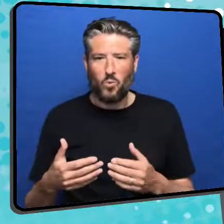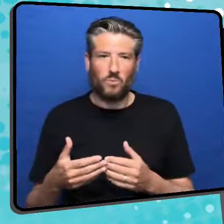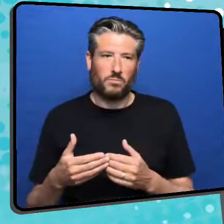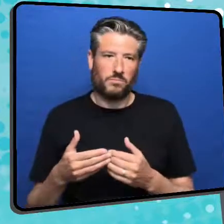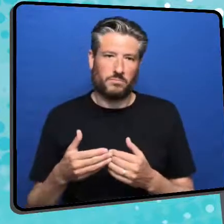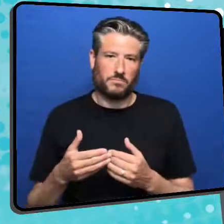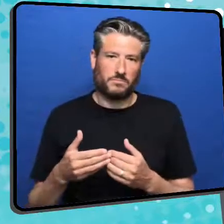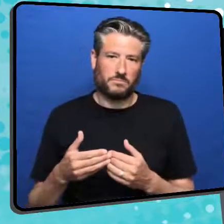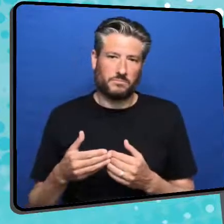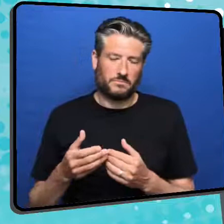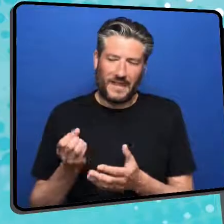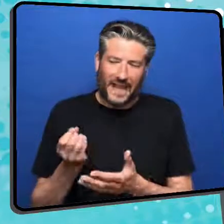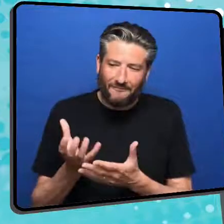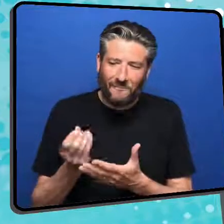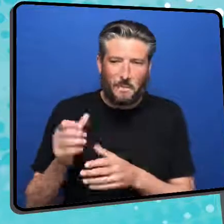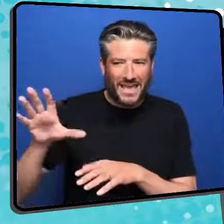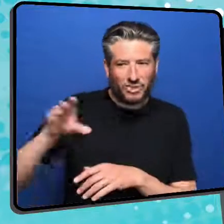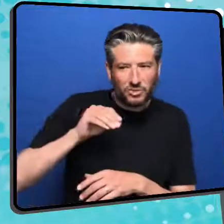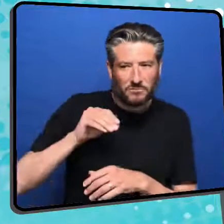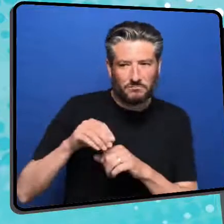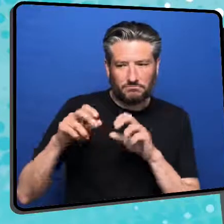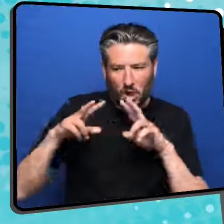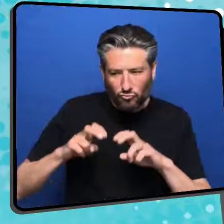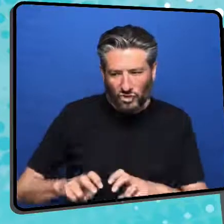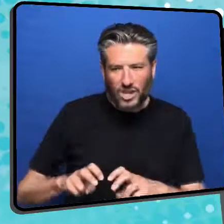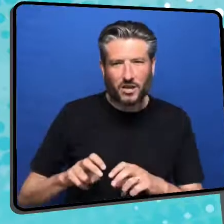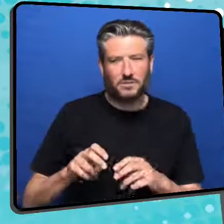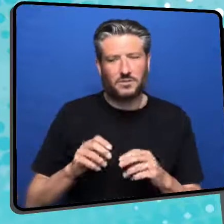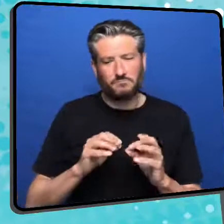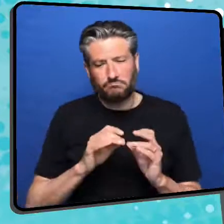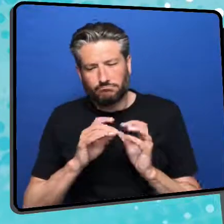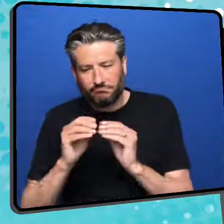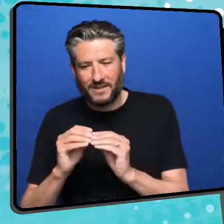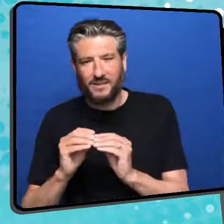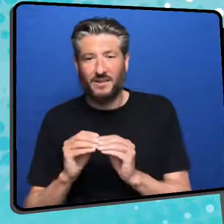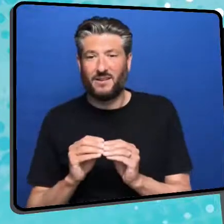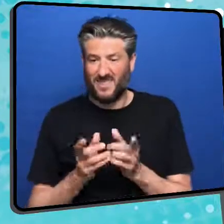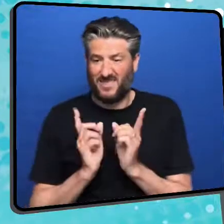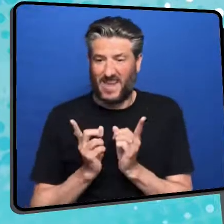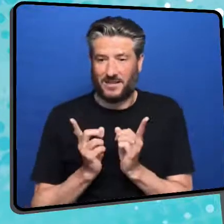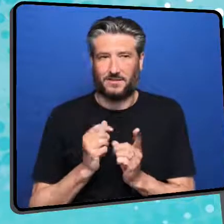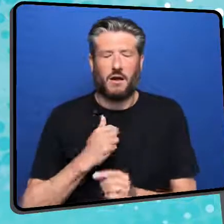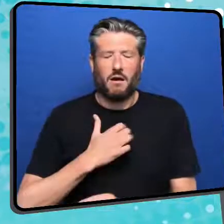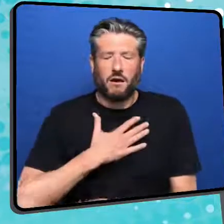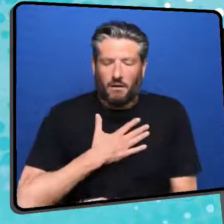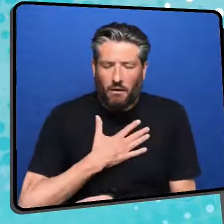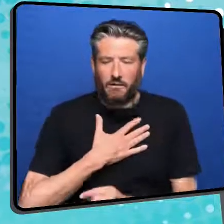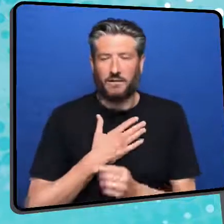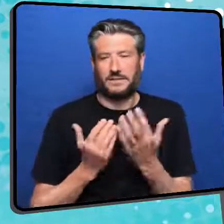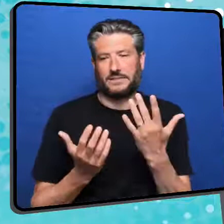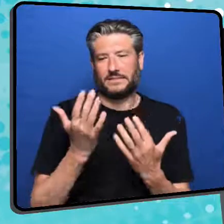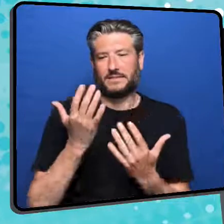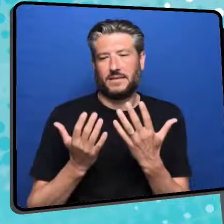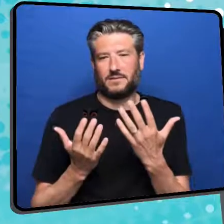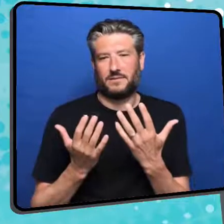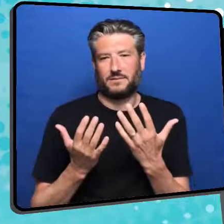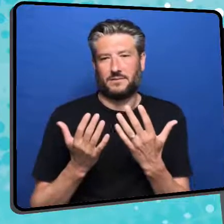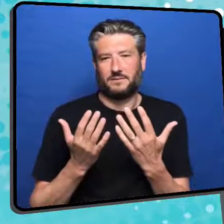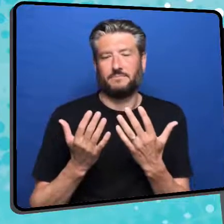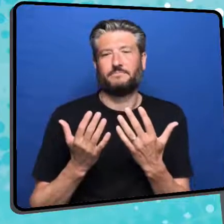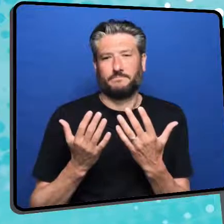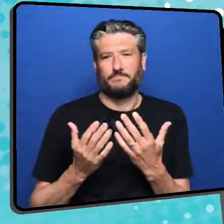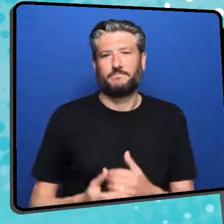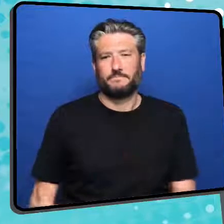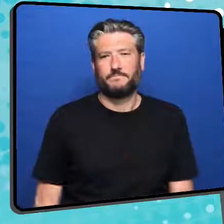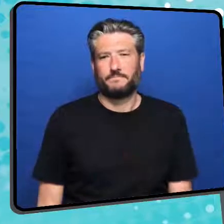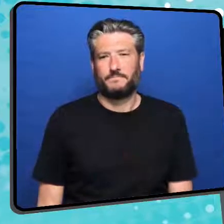very research-oriented, and there I discovered that I have a profound love of statistics. It was really a discovery because I have never seen it